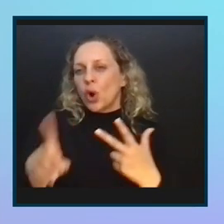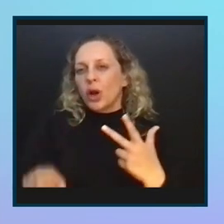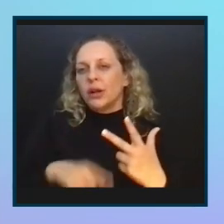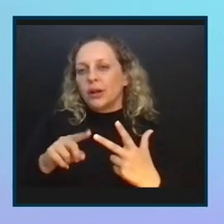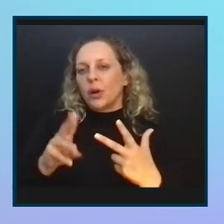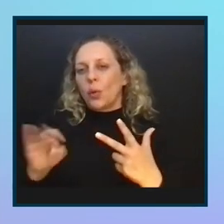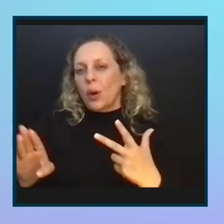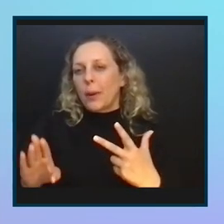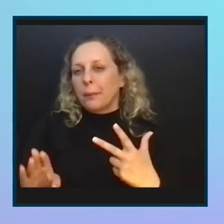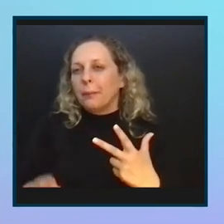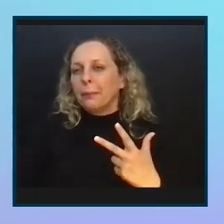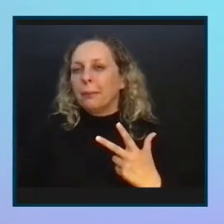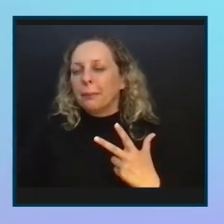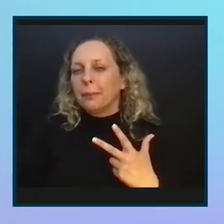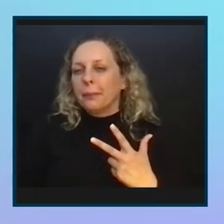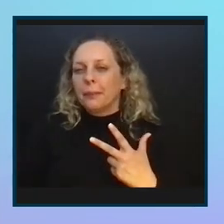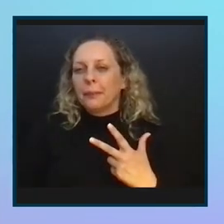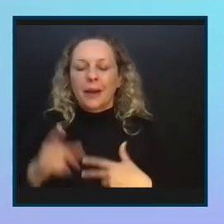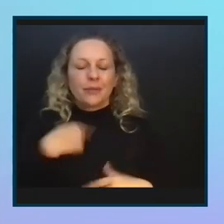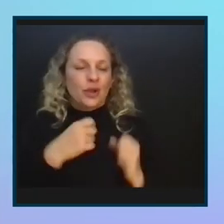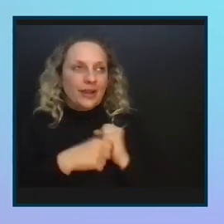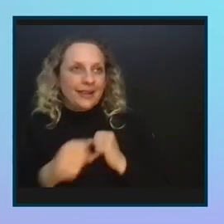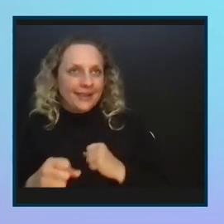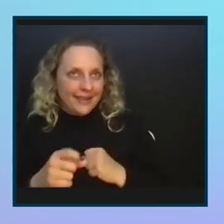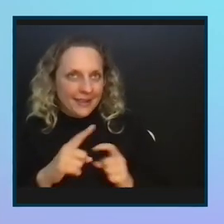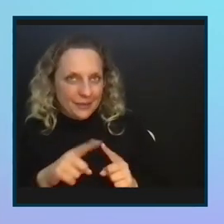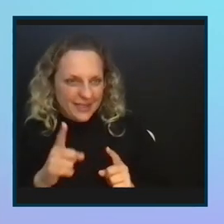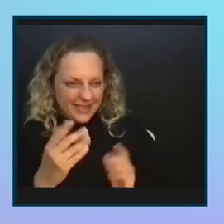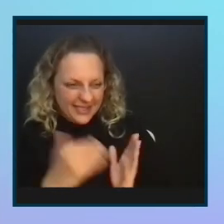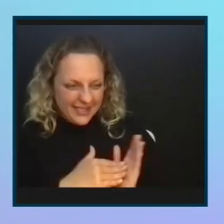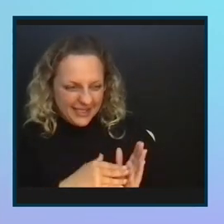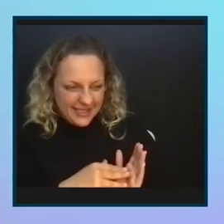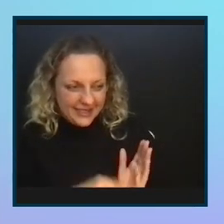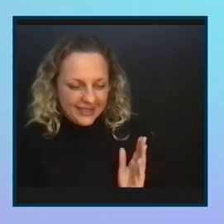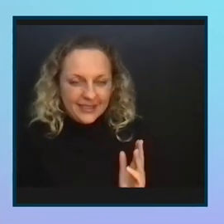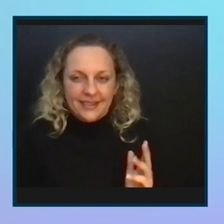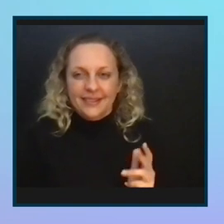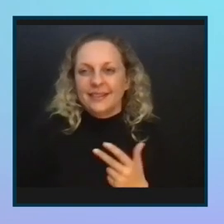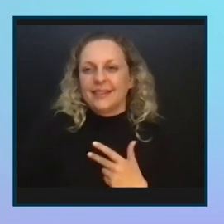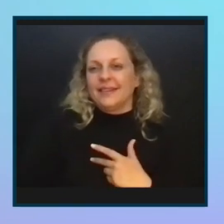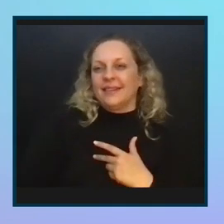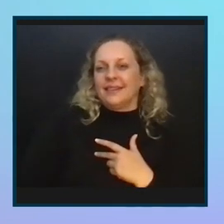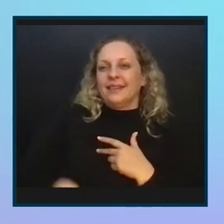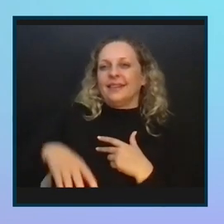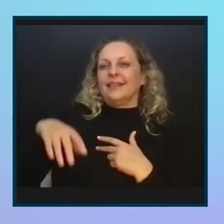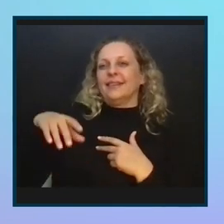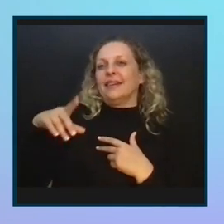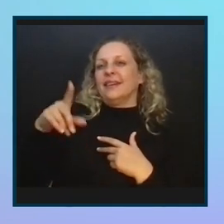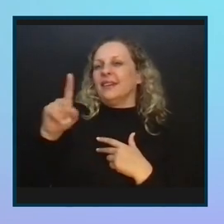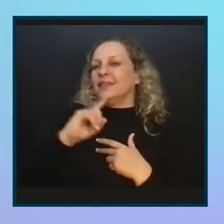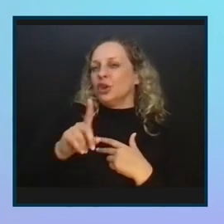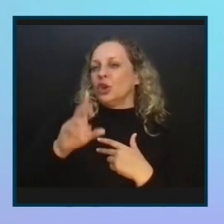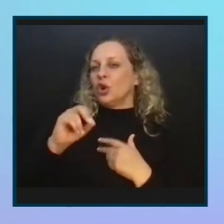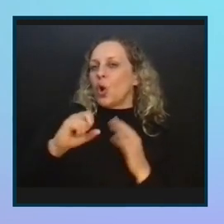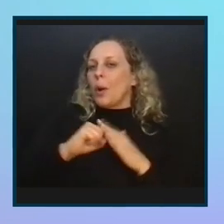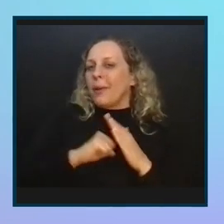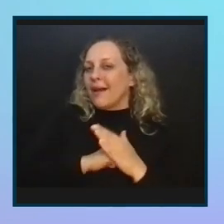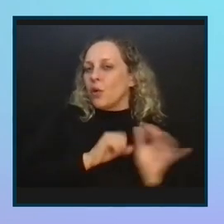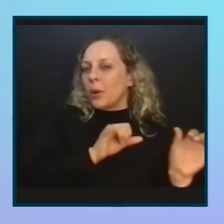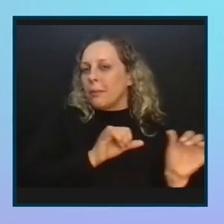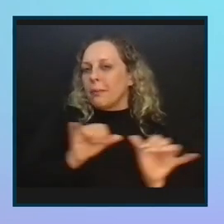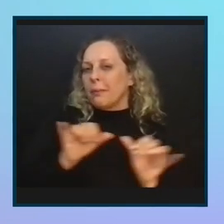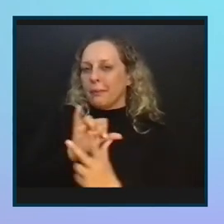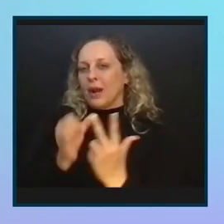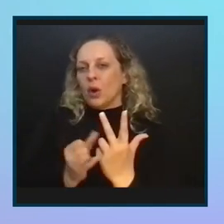Could you repeat that one more time? It was quite a long question. I think I got most of it, but I'll double check. Sure. So when you say there's no platform parity, are